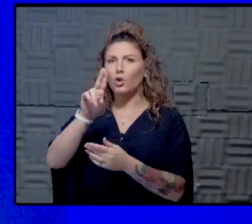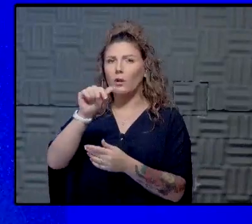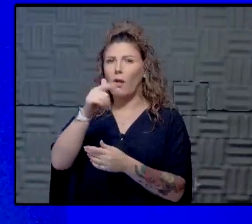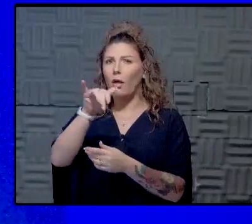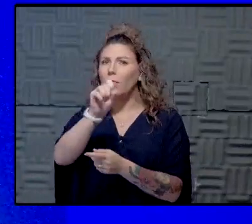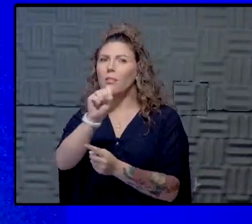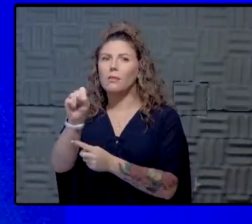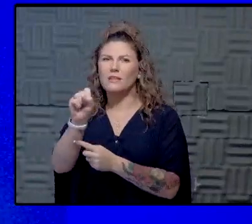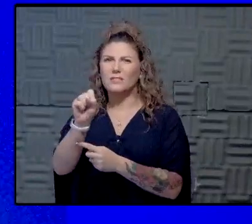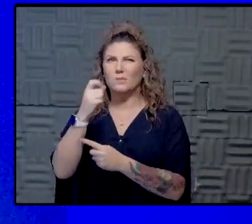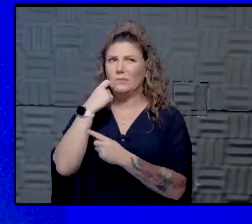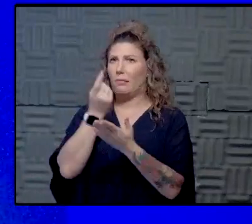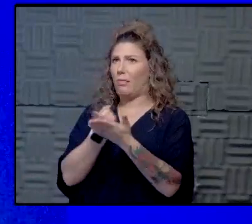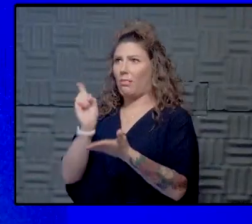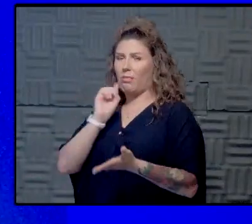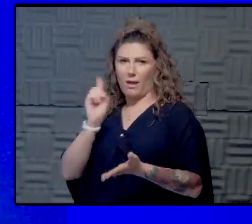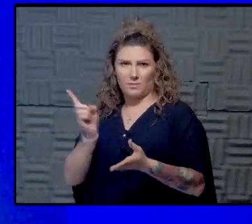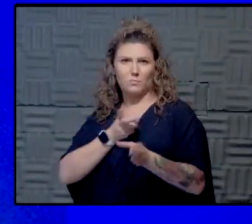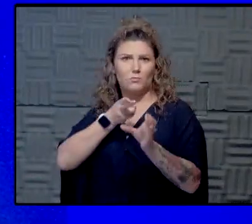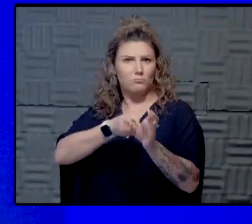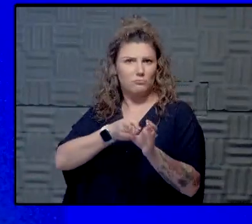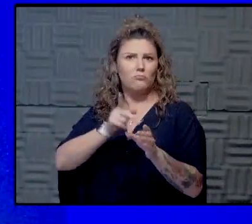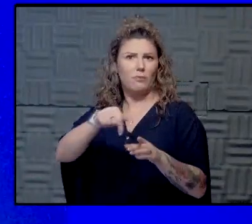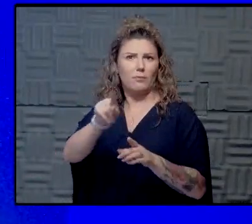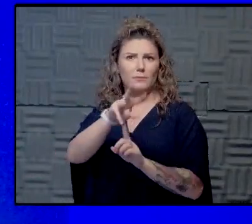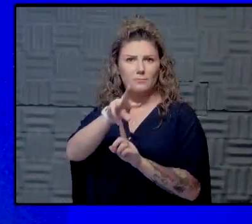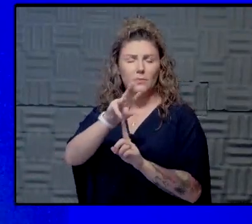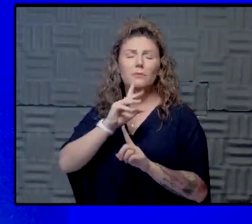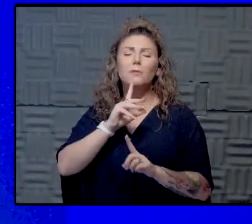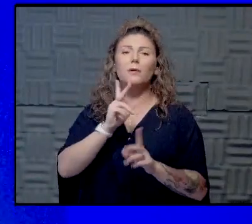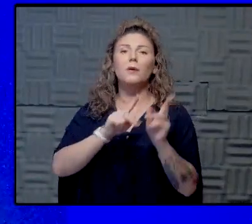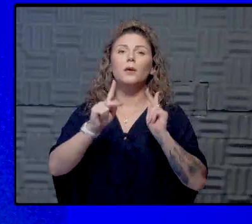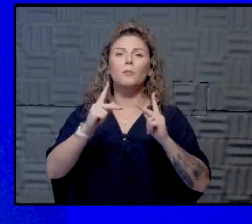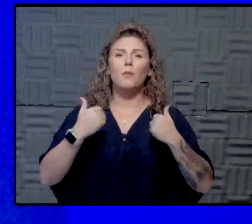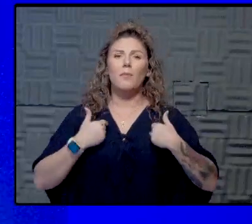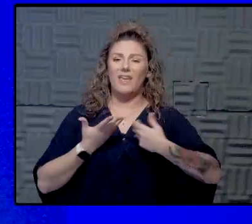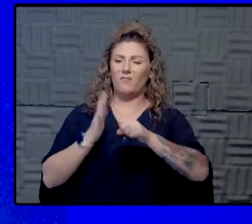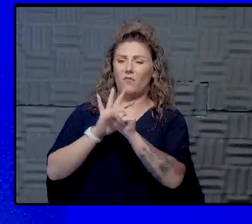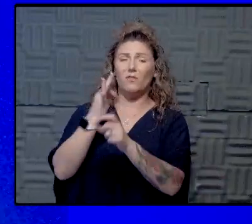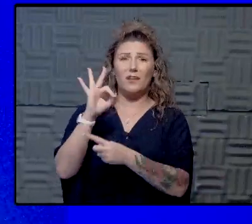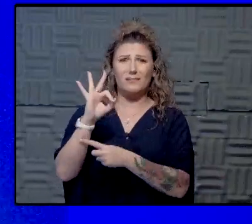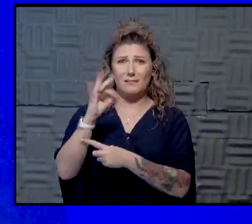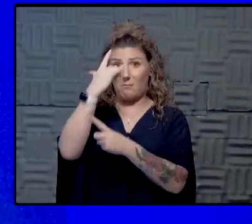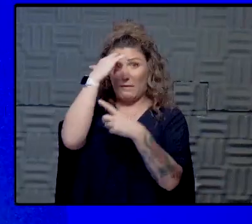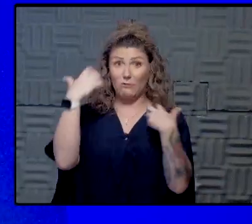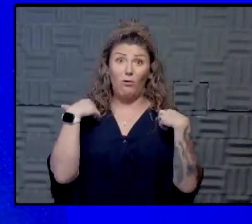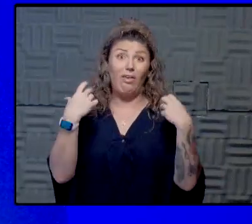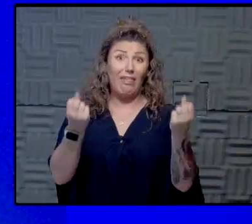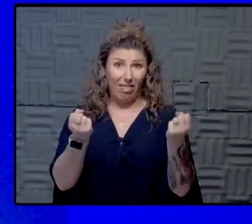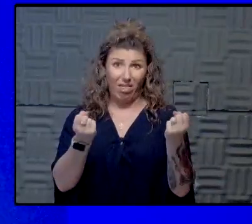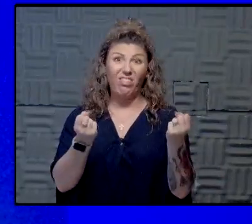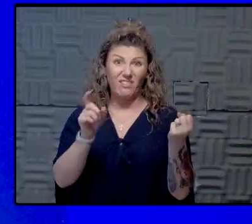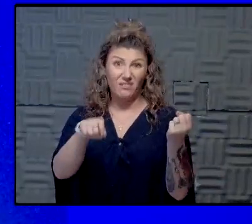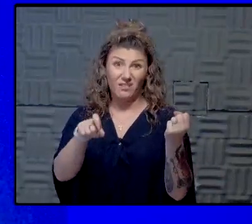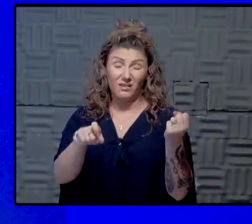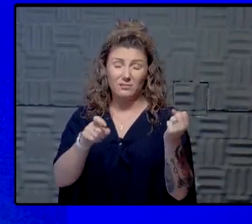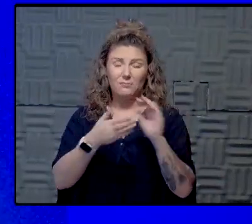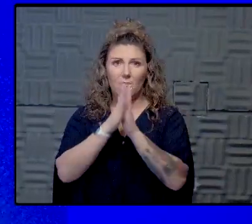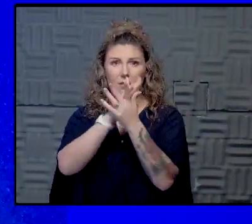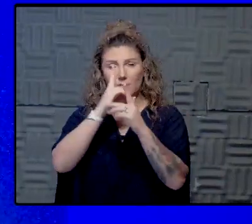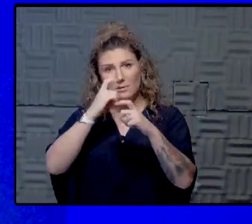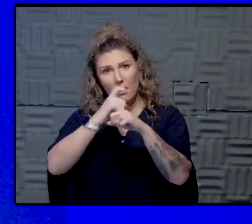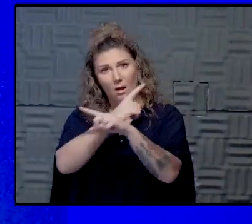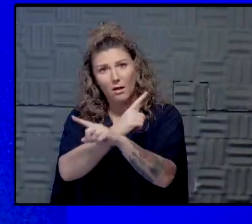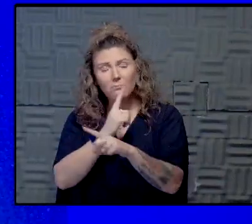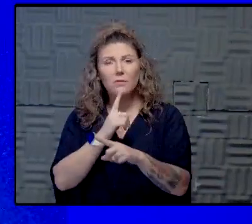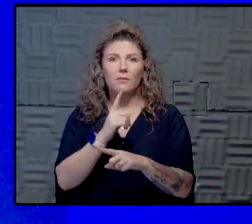as last week. People who have COVID-19 also have mental health needs, and that becomes a lot more complicated to